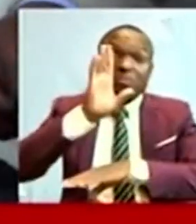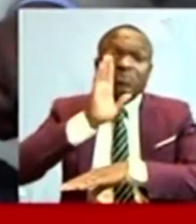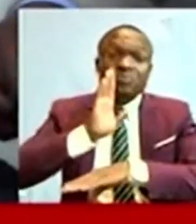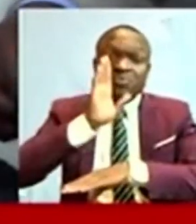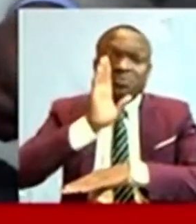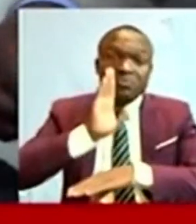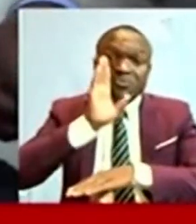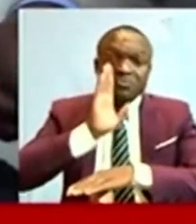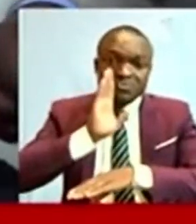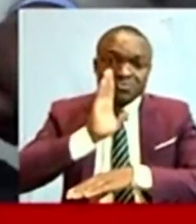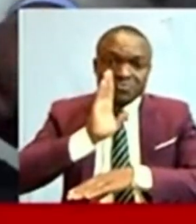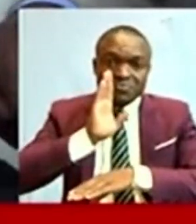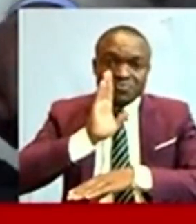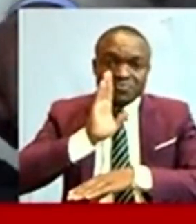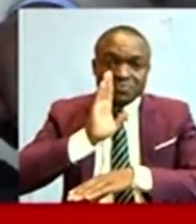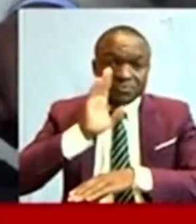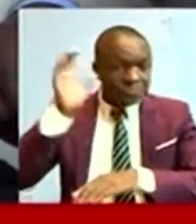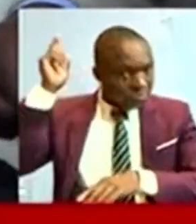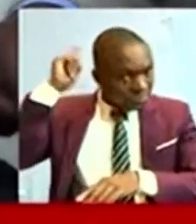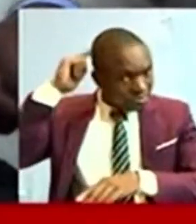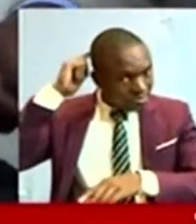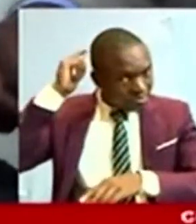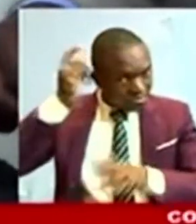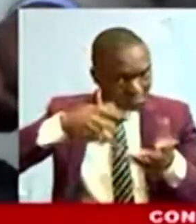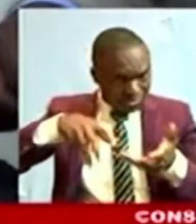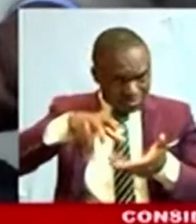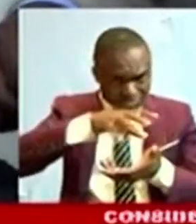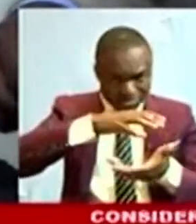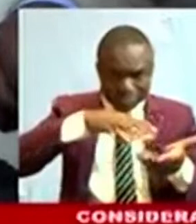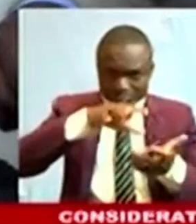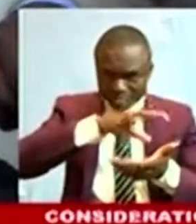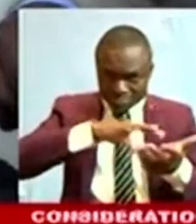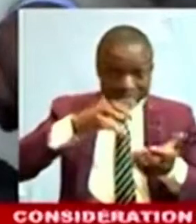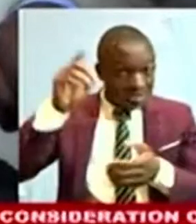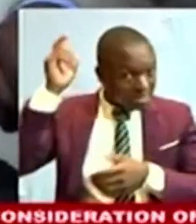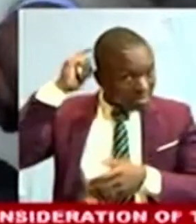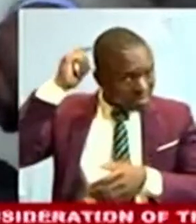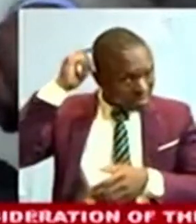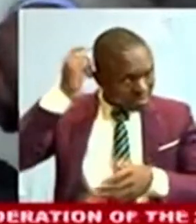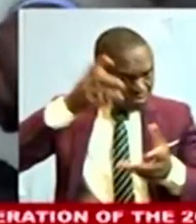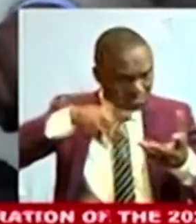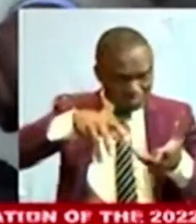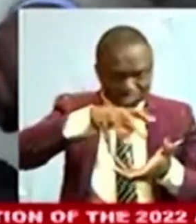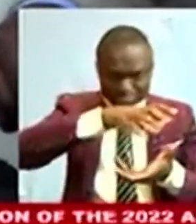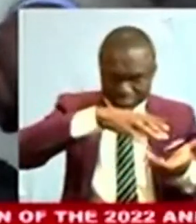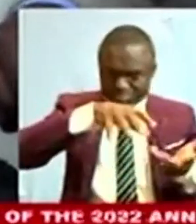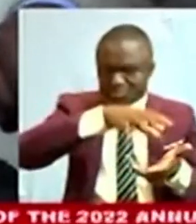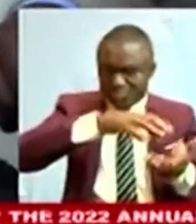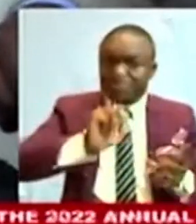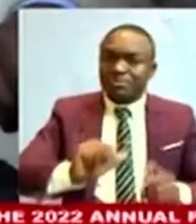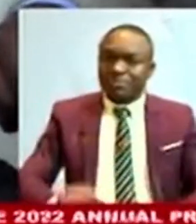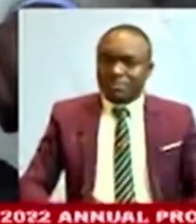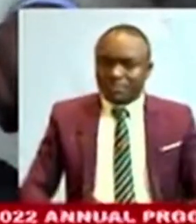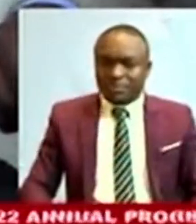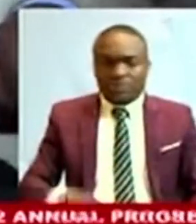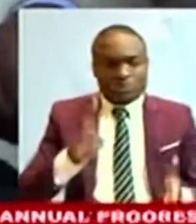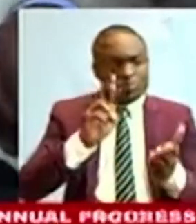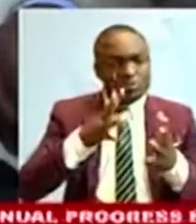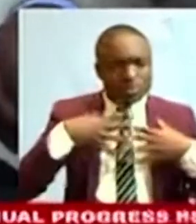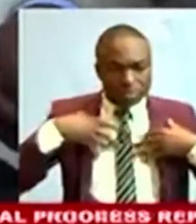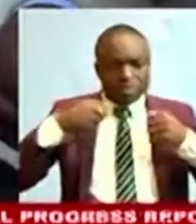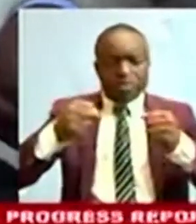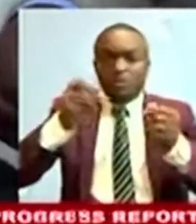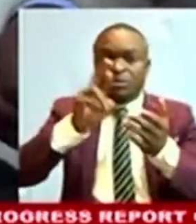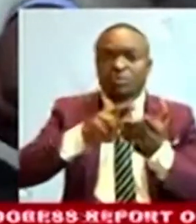is a contribution of alcohol-induced mental disorders to all mental health-reported